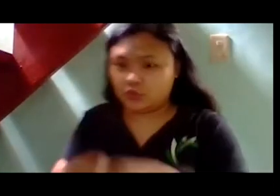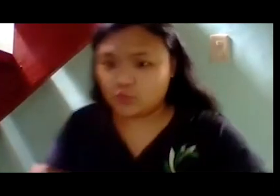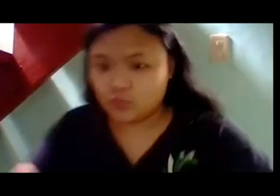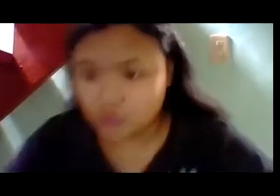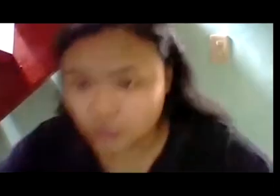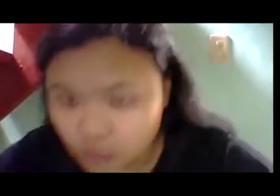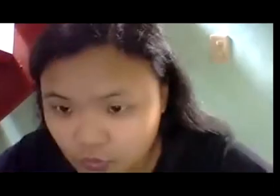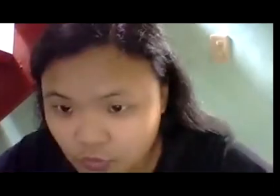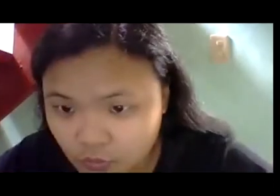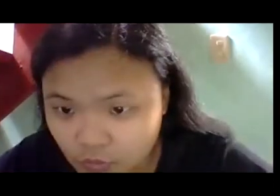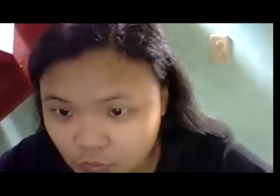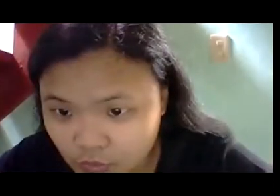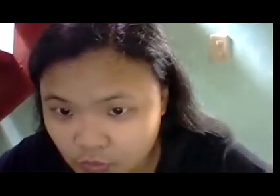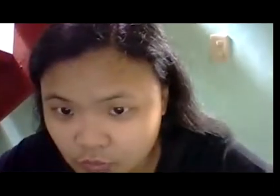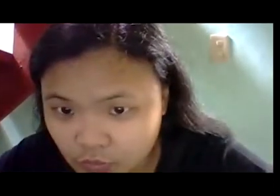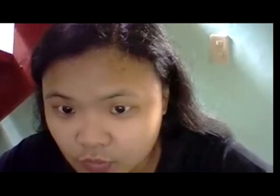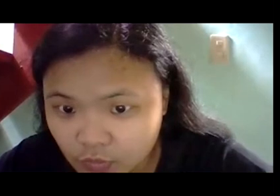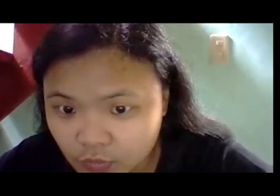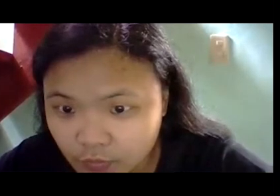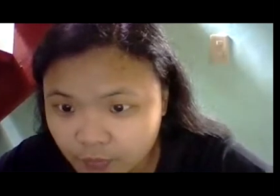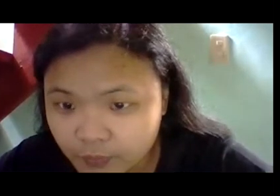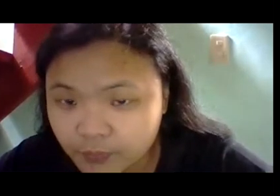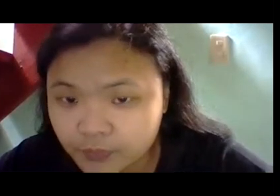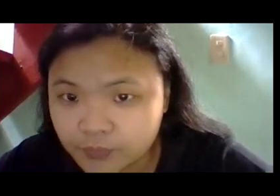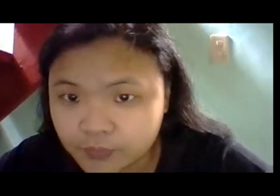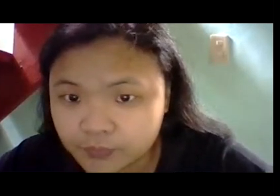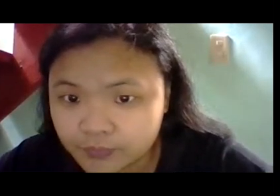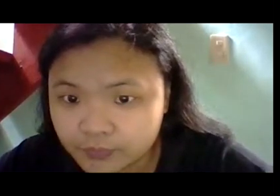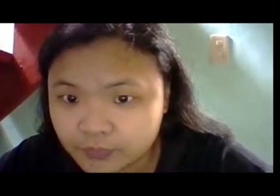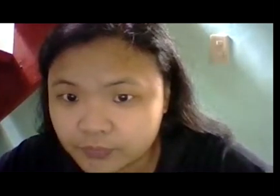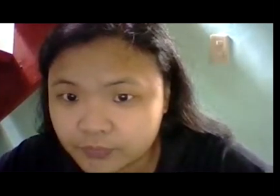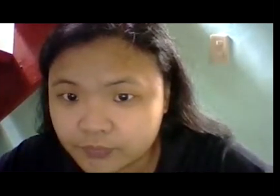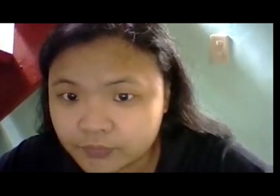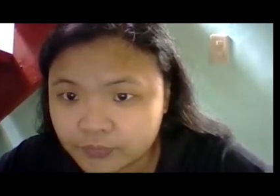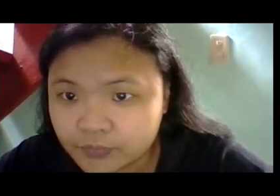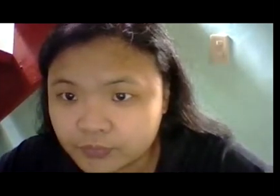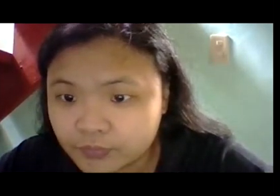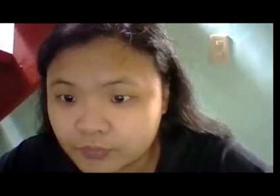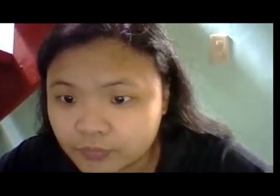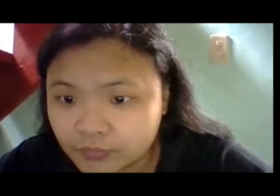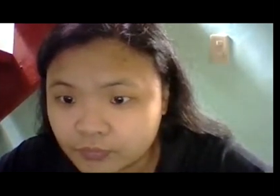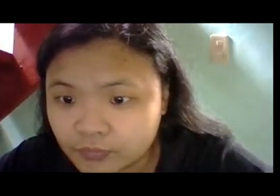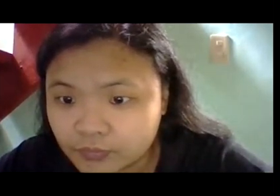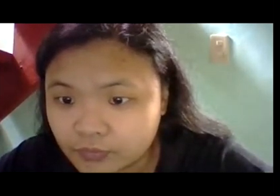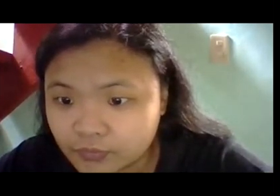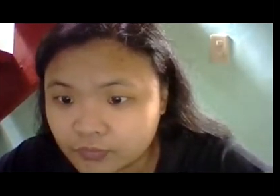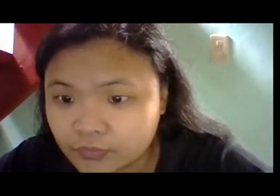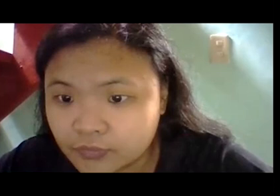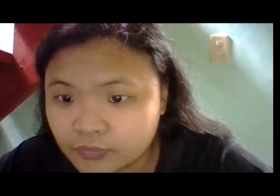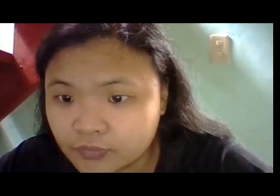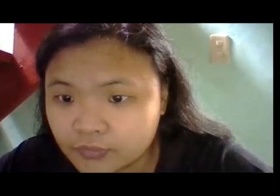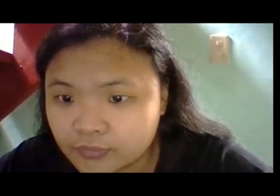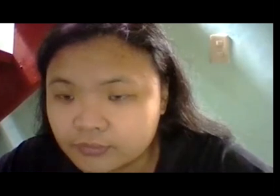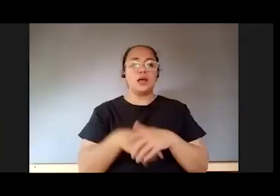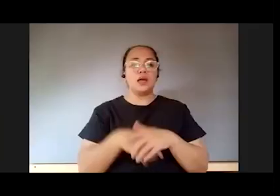I call Kyla sister since it's just two people. Okay. All right. So I call Kyla